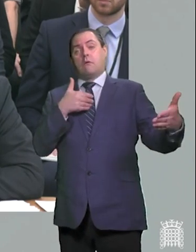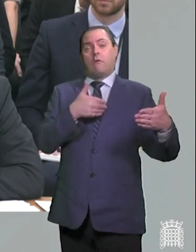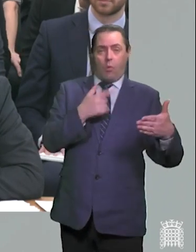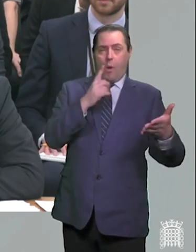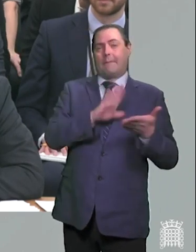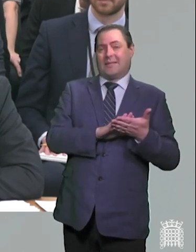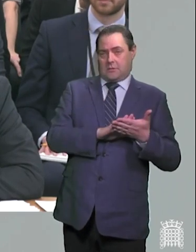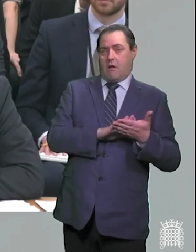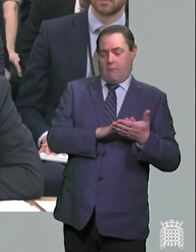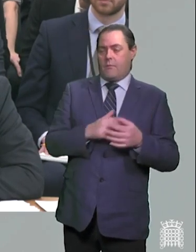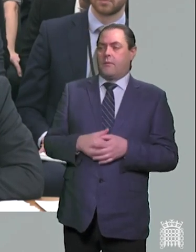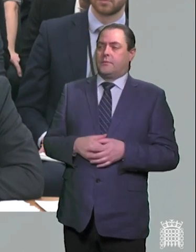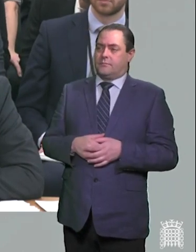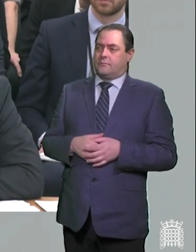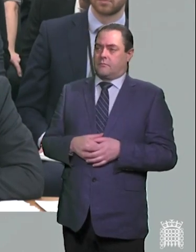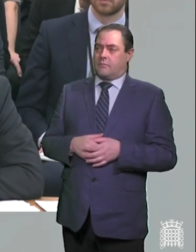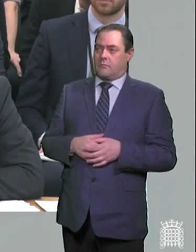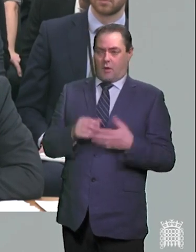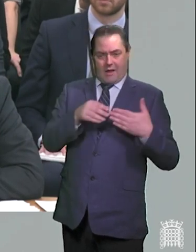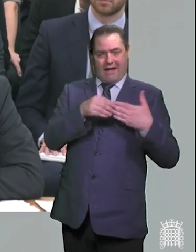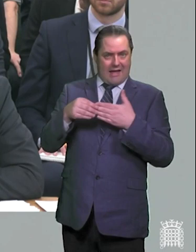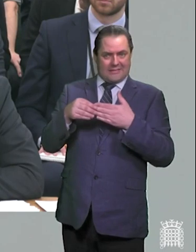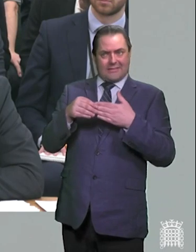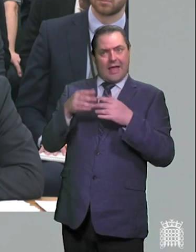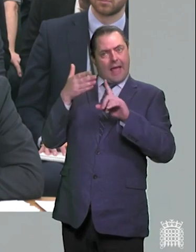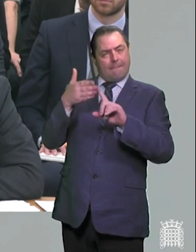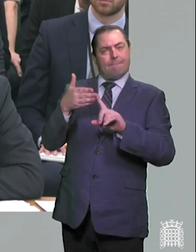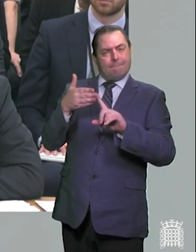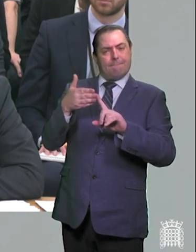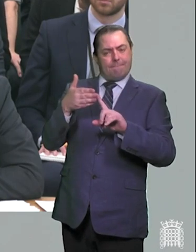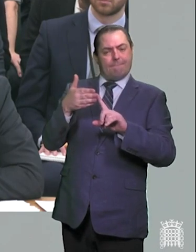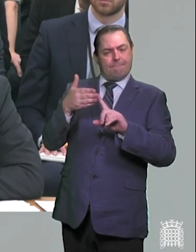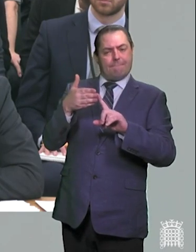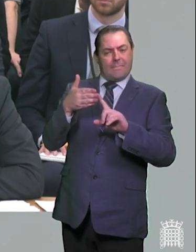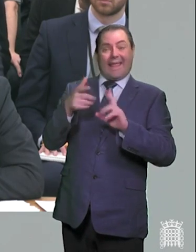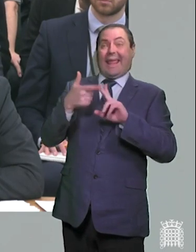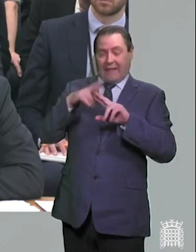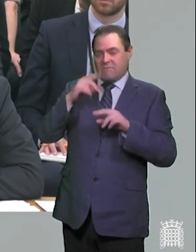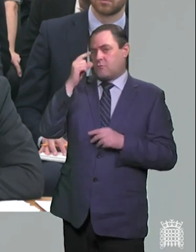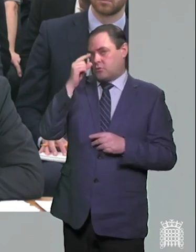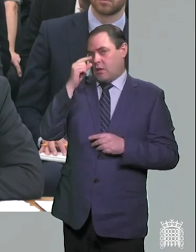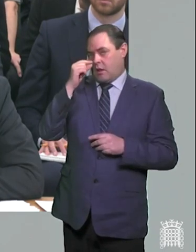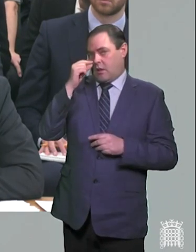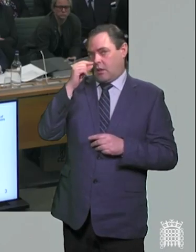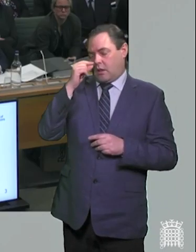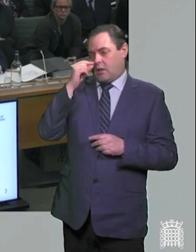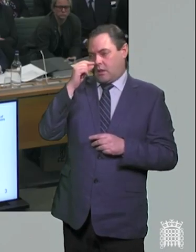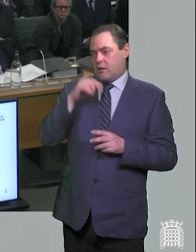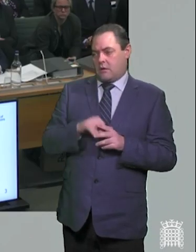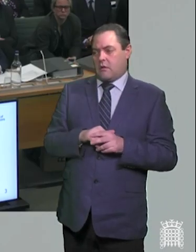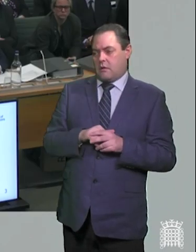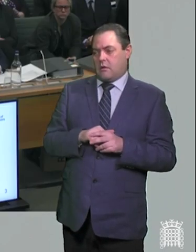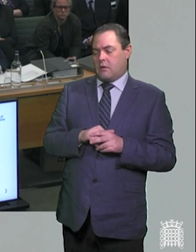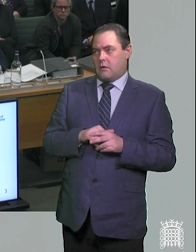all stages, the guidance was intended to be implemented where possible, and that